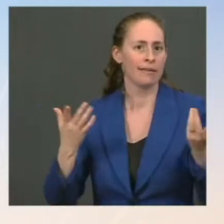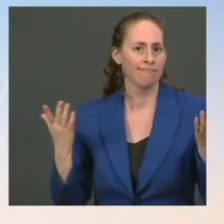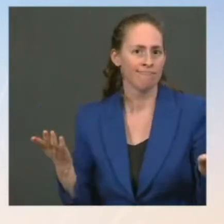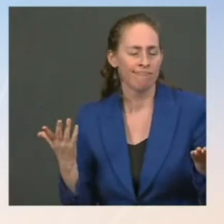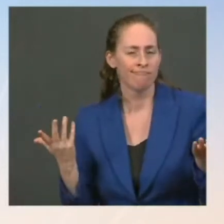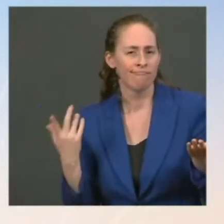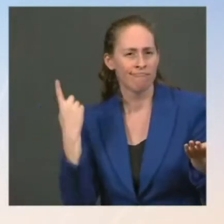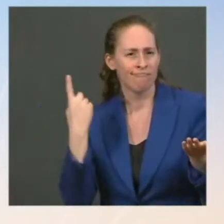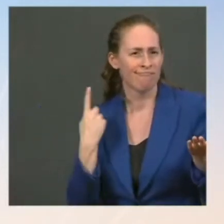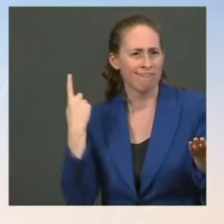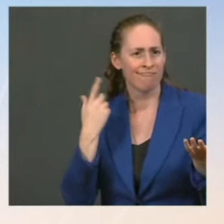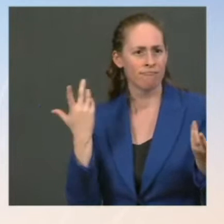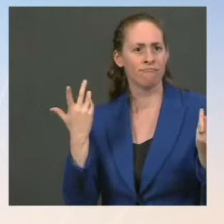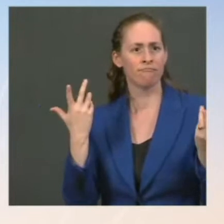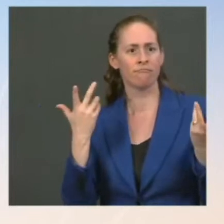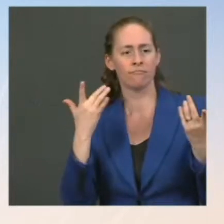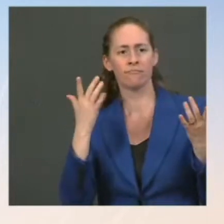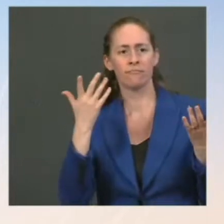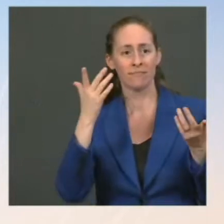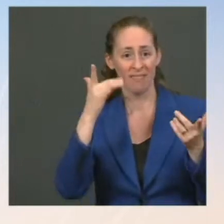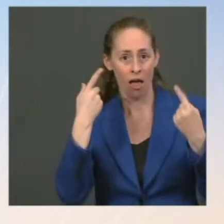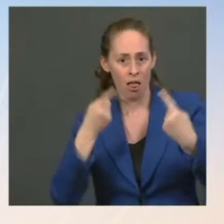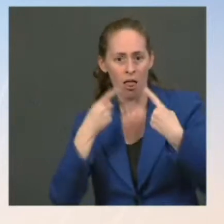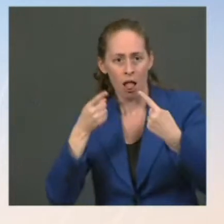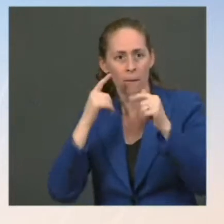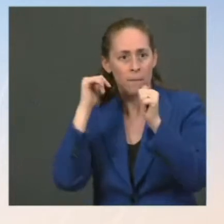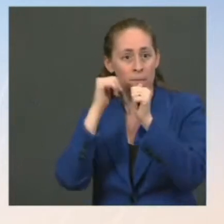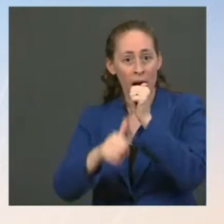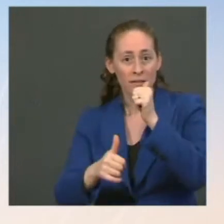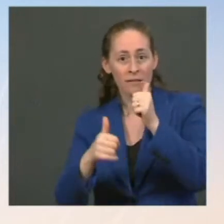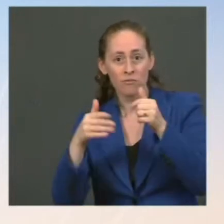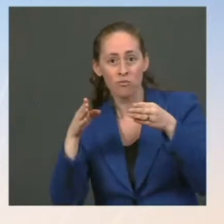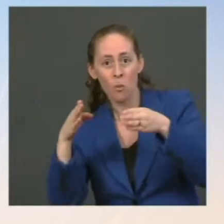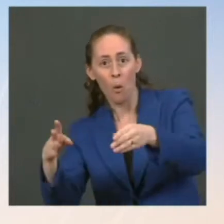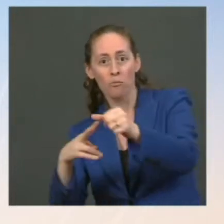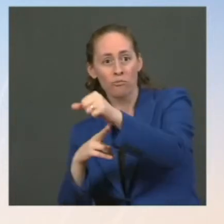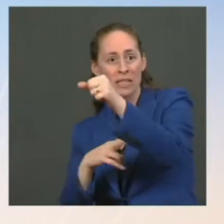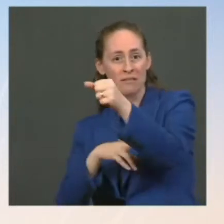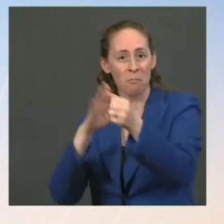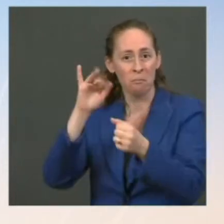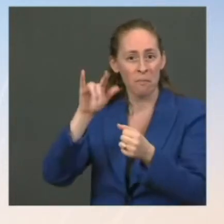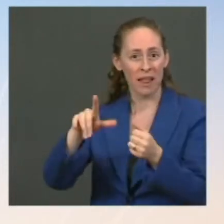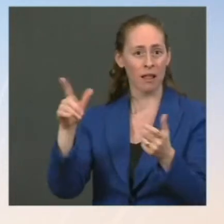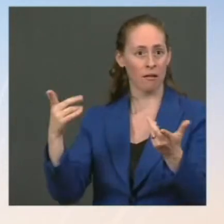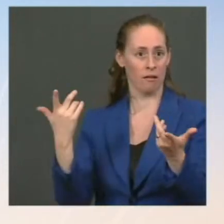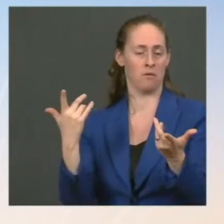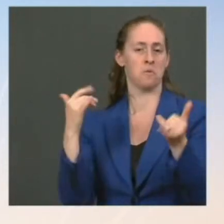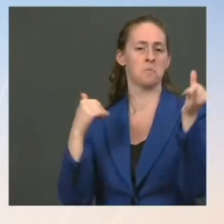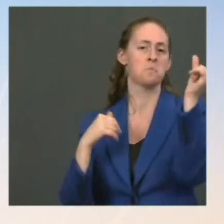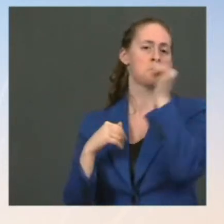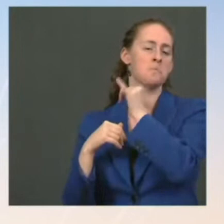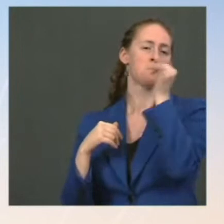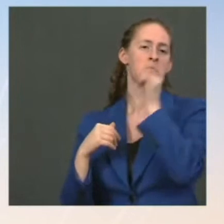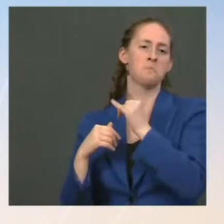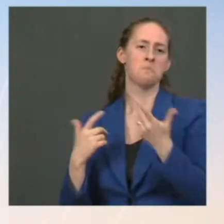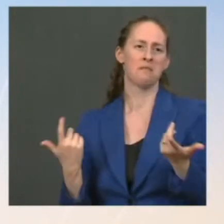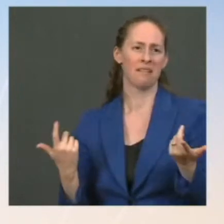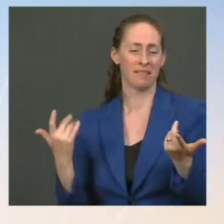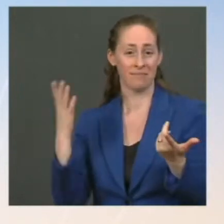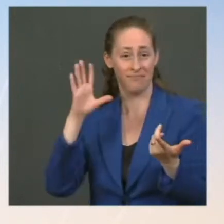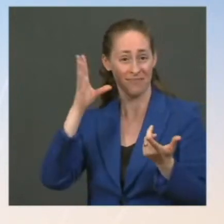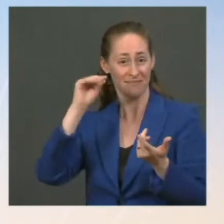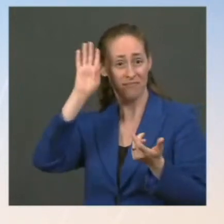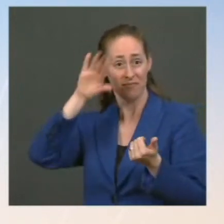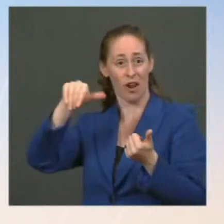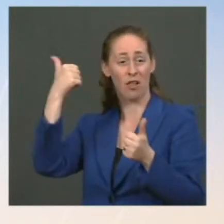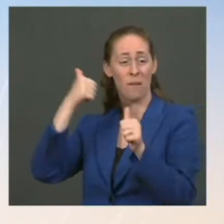bridges passed. That's coming to a head this week. How is that going to work when there's also this backlog of